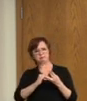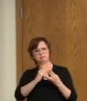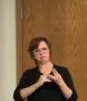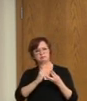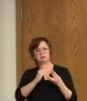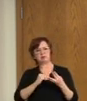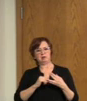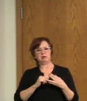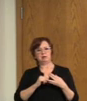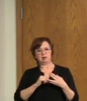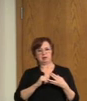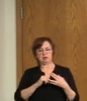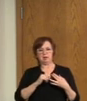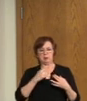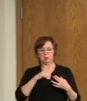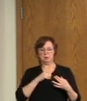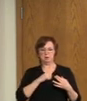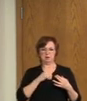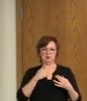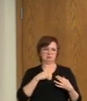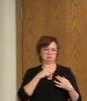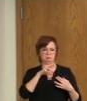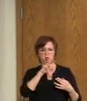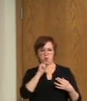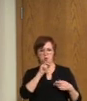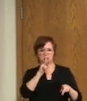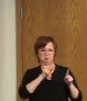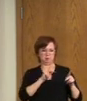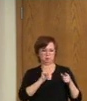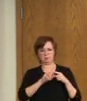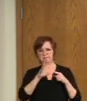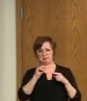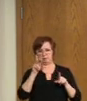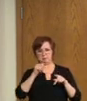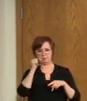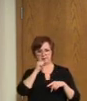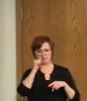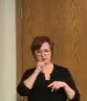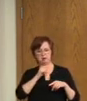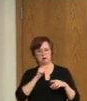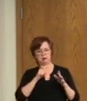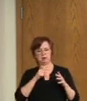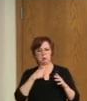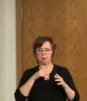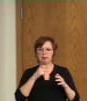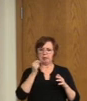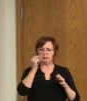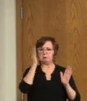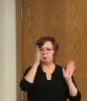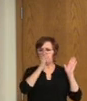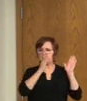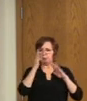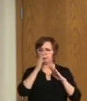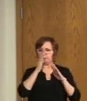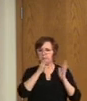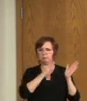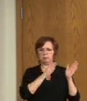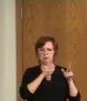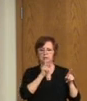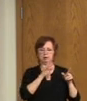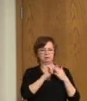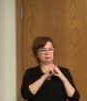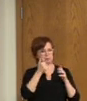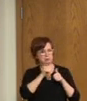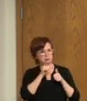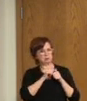some non-compliance with the recommendations at that time, but for the most part people complied with the different recommendations at